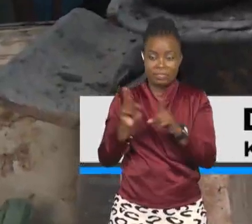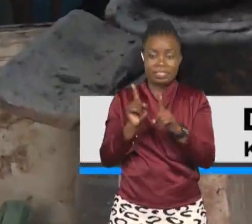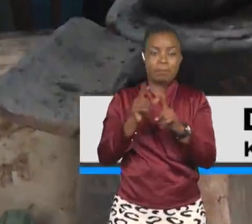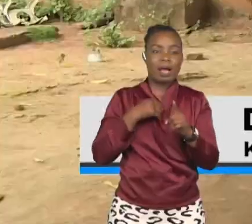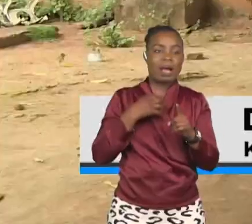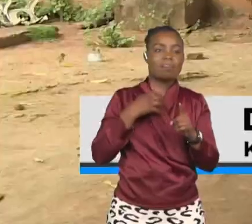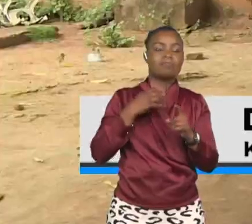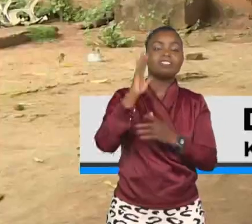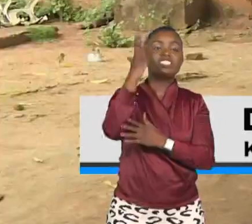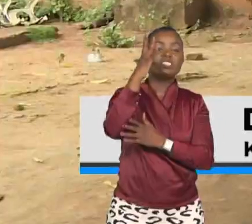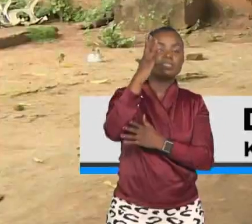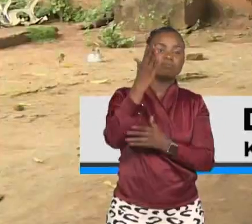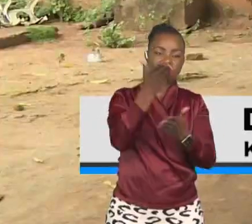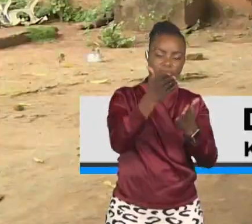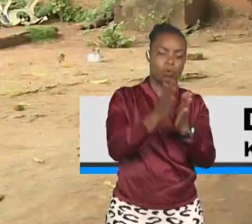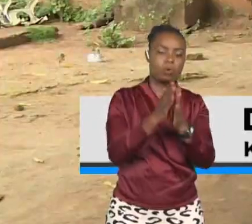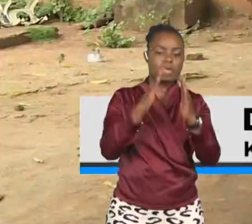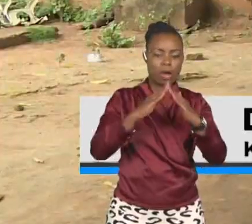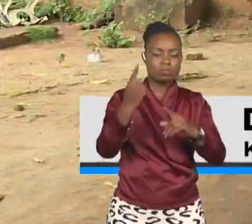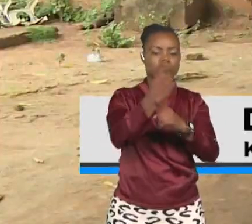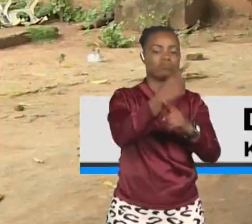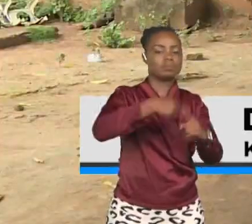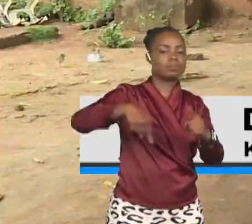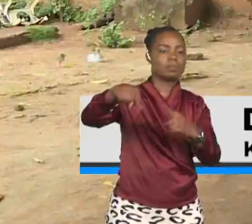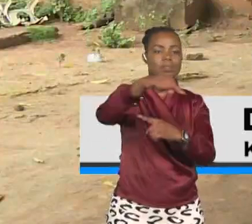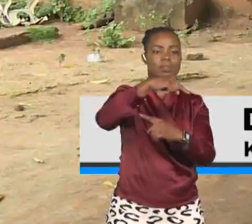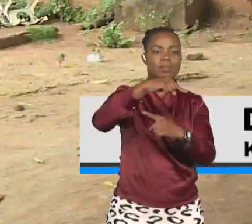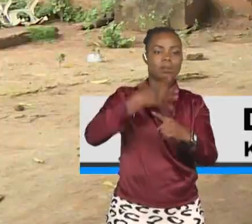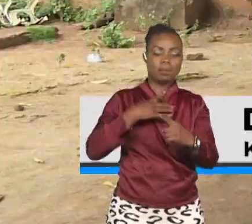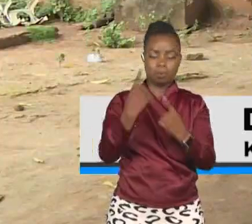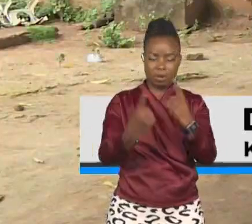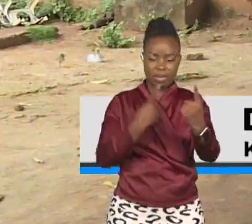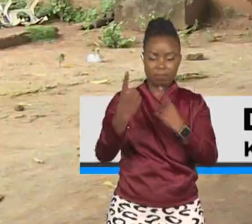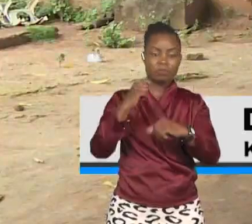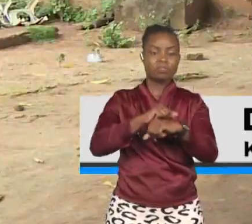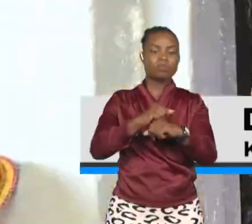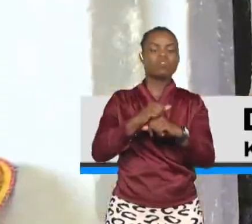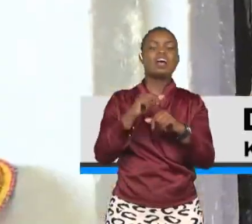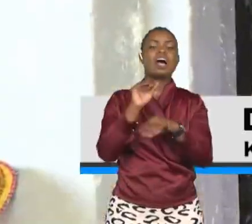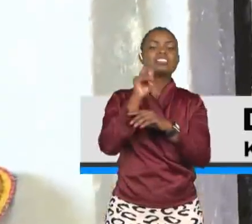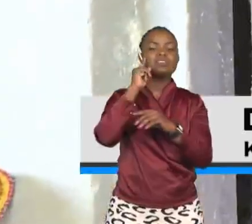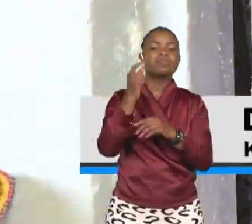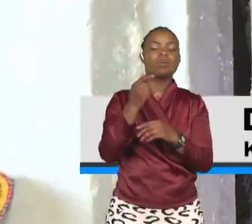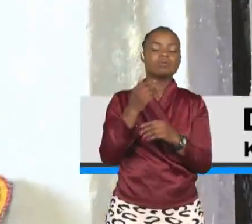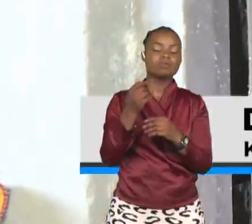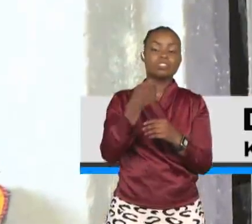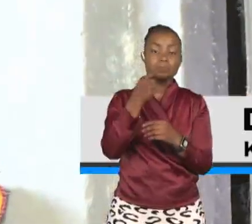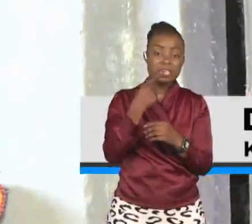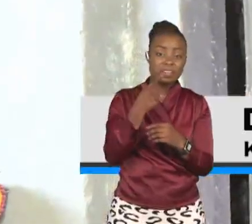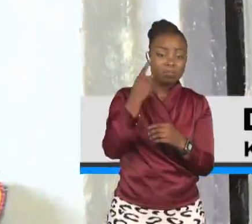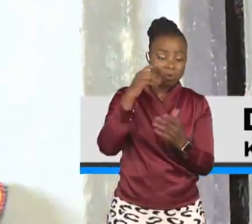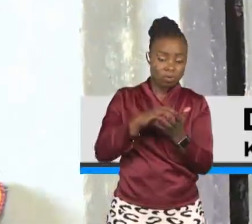the middle, surrounded by houses. People come to the school seeking cures or treatment from the Comians for conditions such as